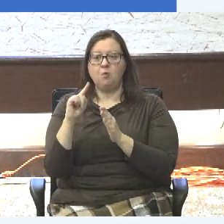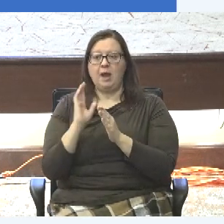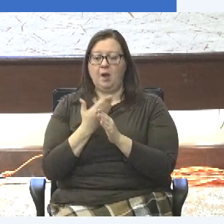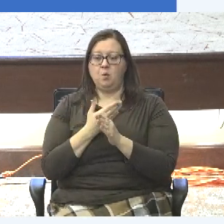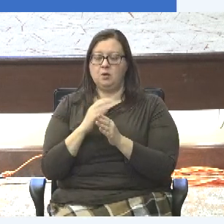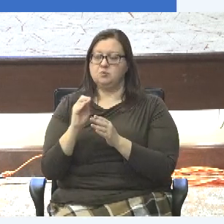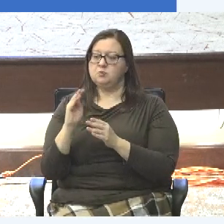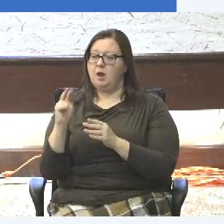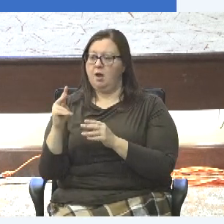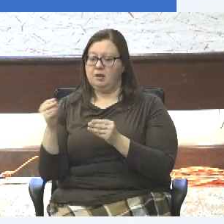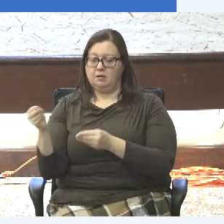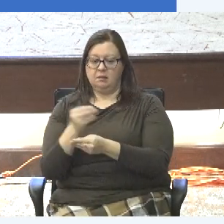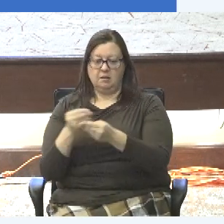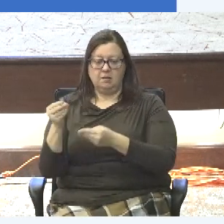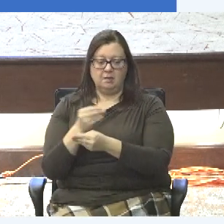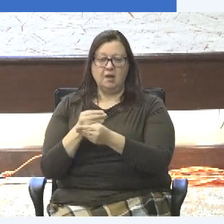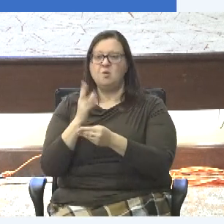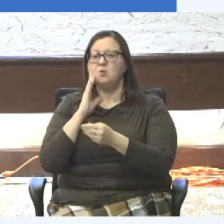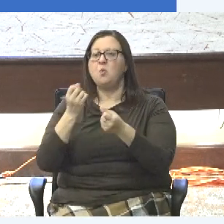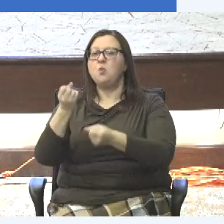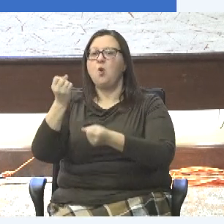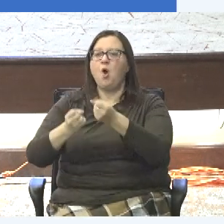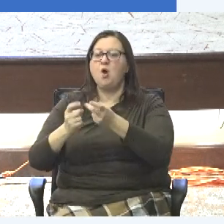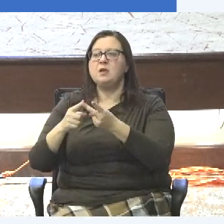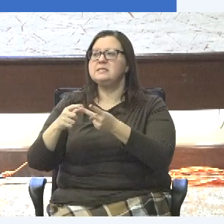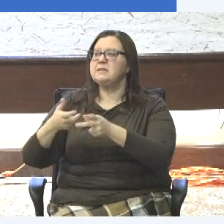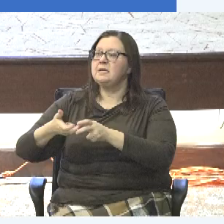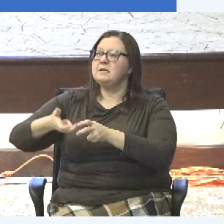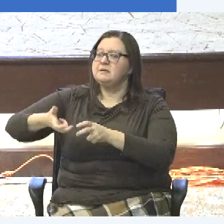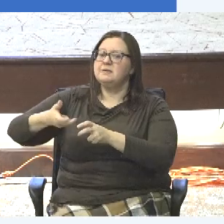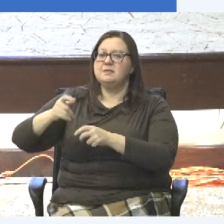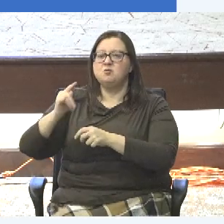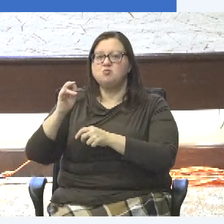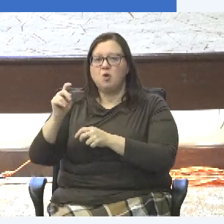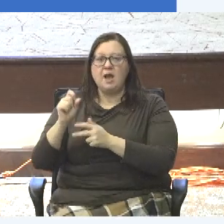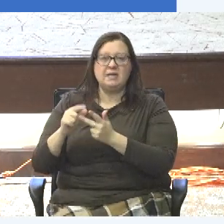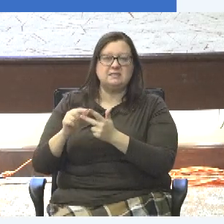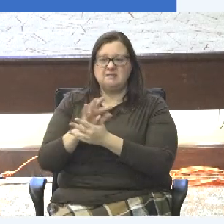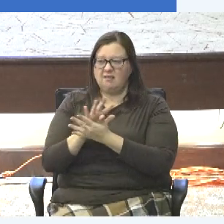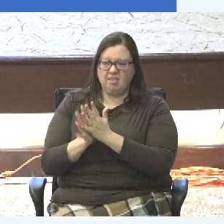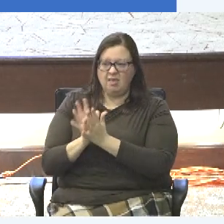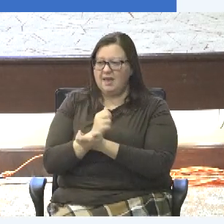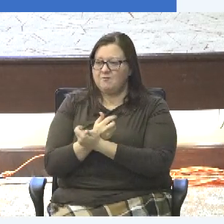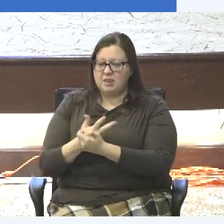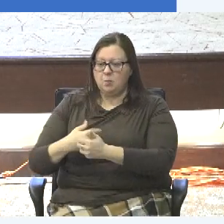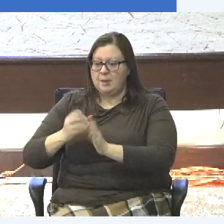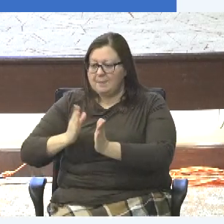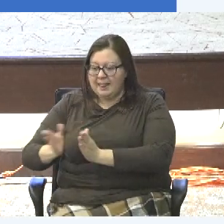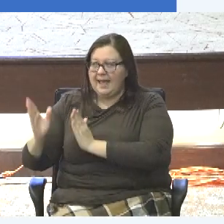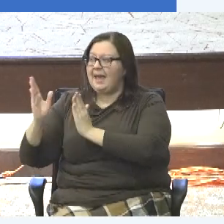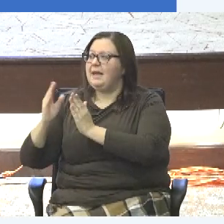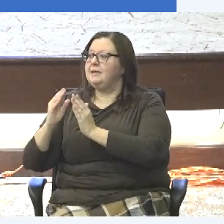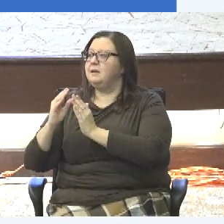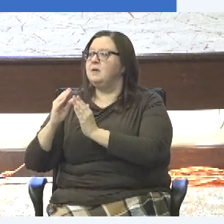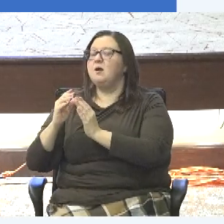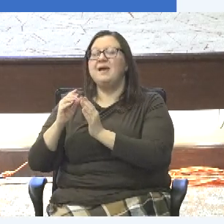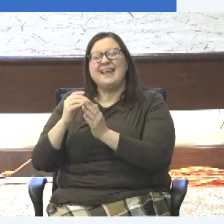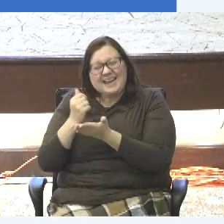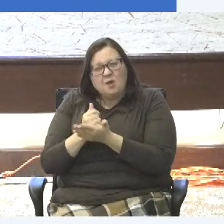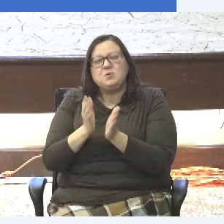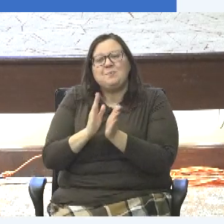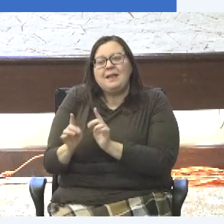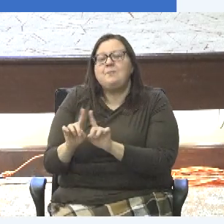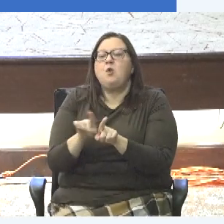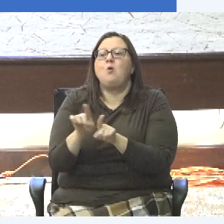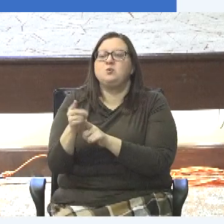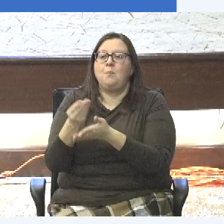we know, vehicles, pickup trucks, battalion chief rigs, those types of things as well. Again, it's good planning, but it also helps on the budget process. We're not going